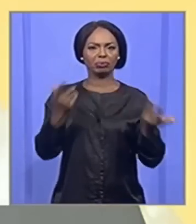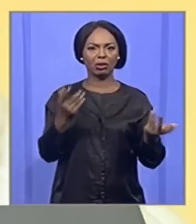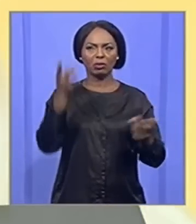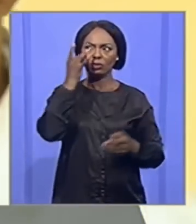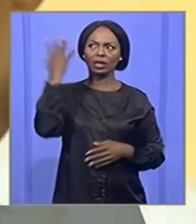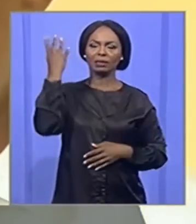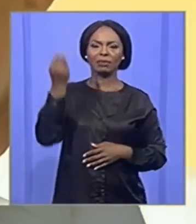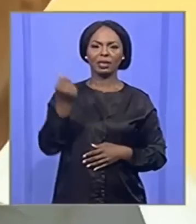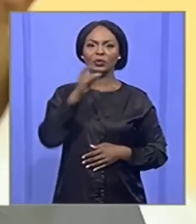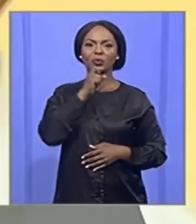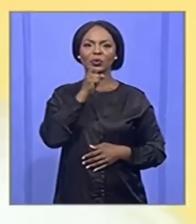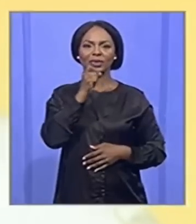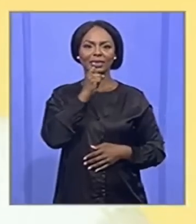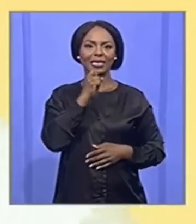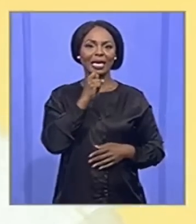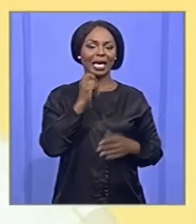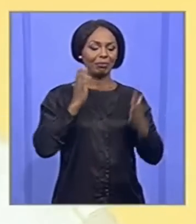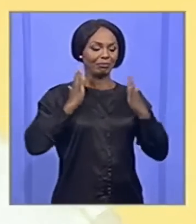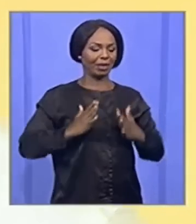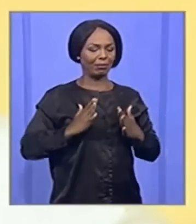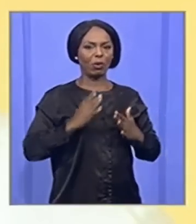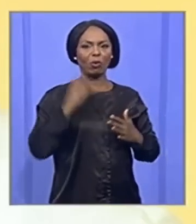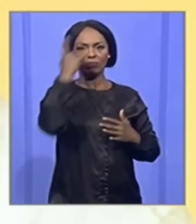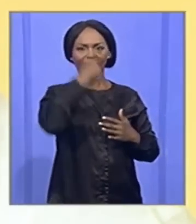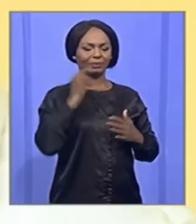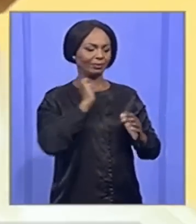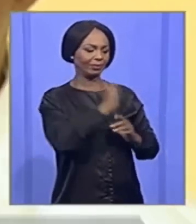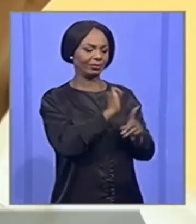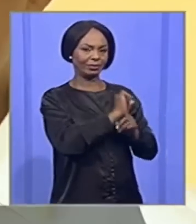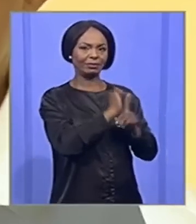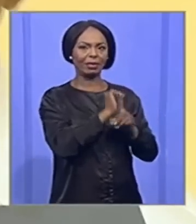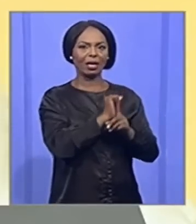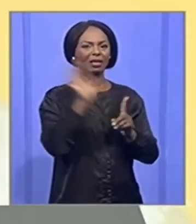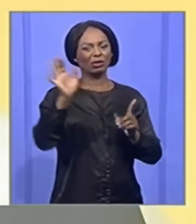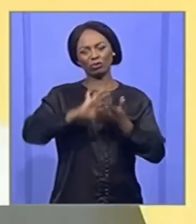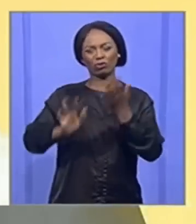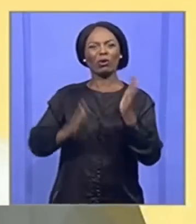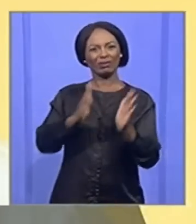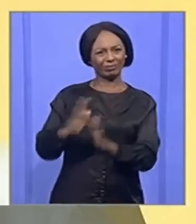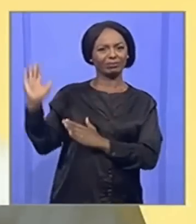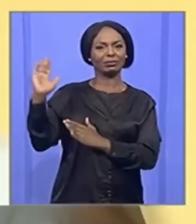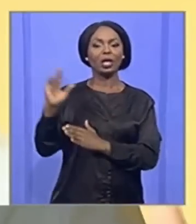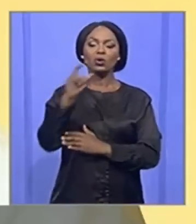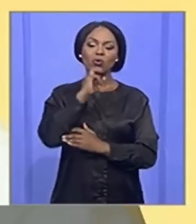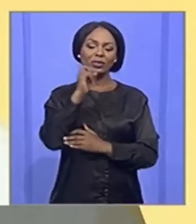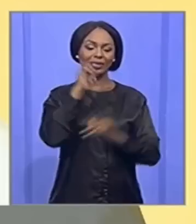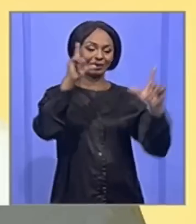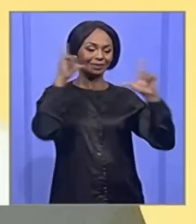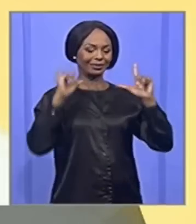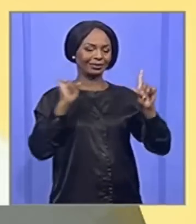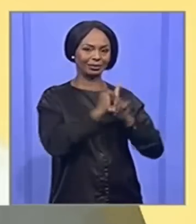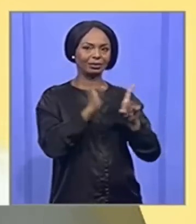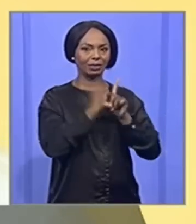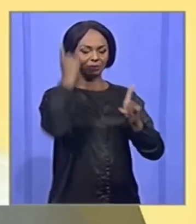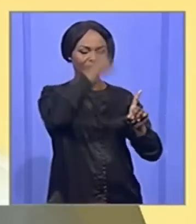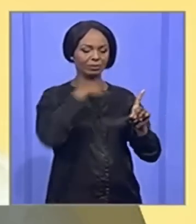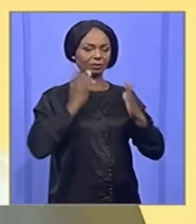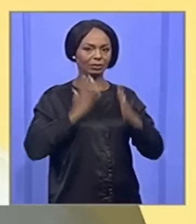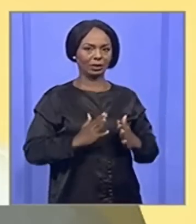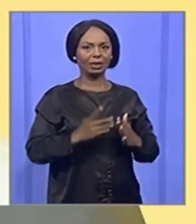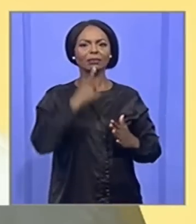her images, forget about the story, using her images, which they say it's there in the public